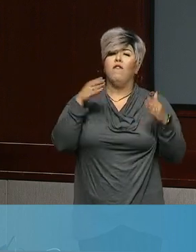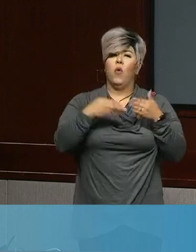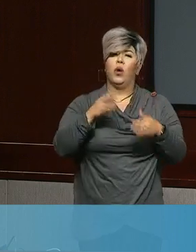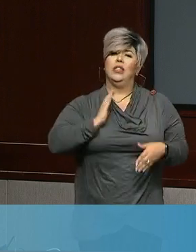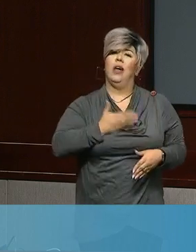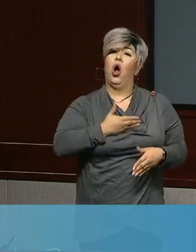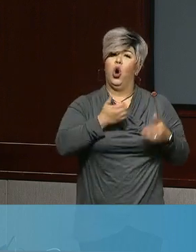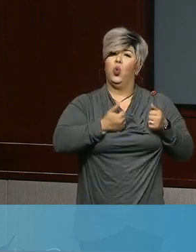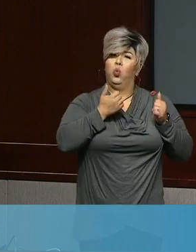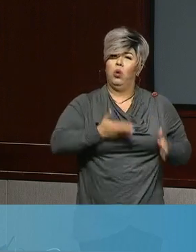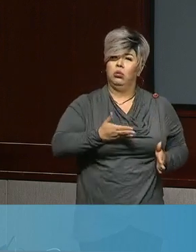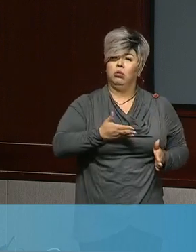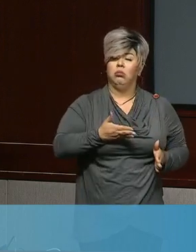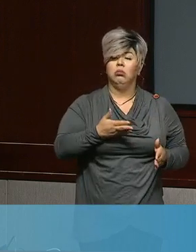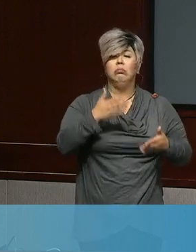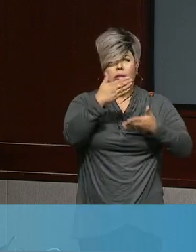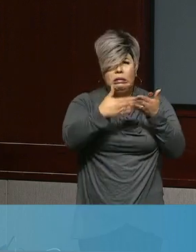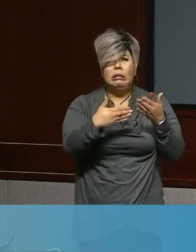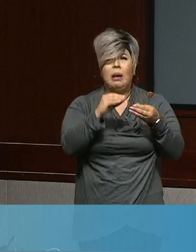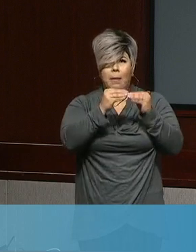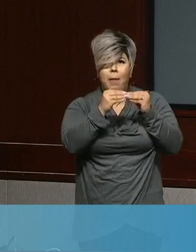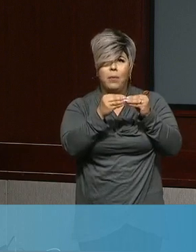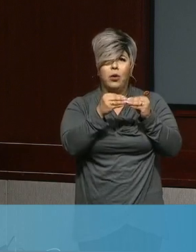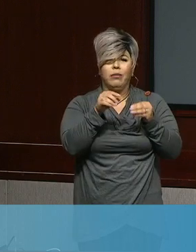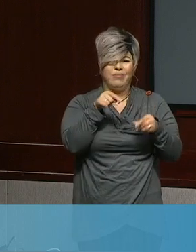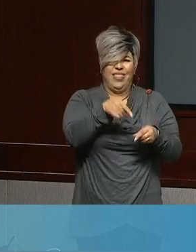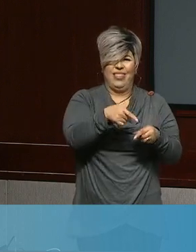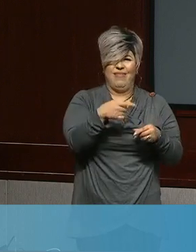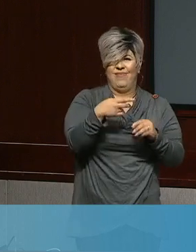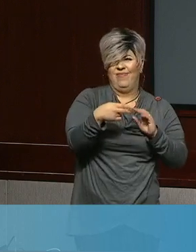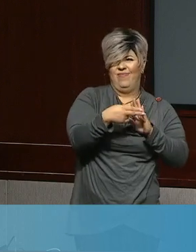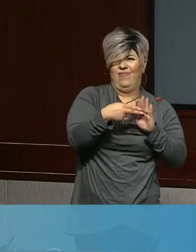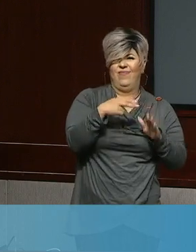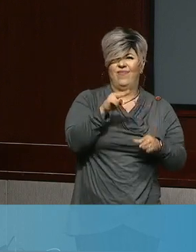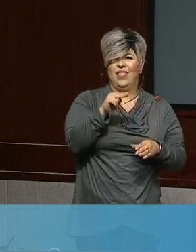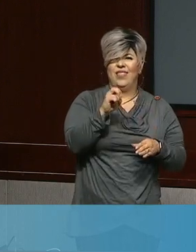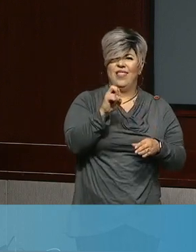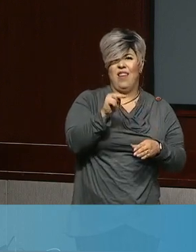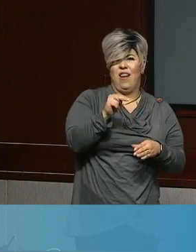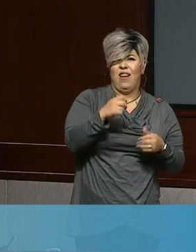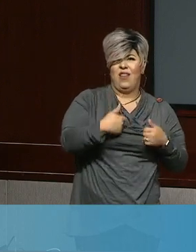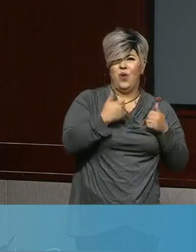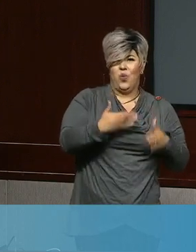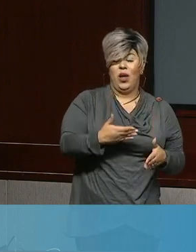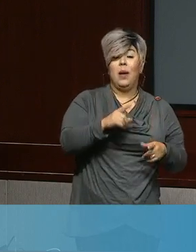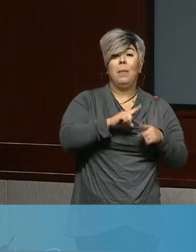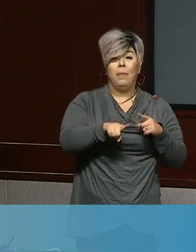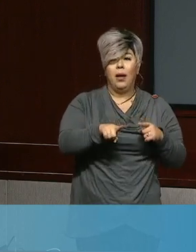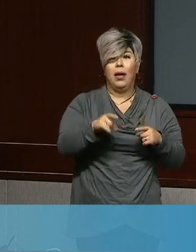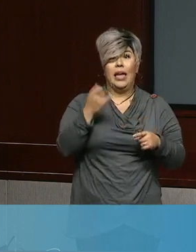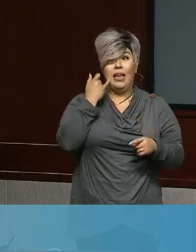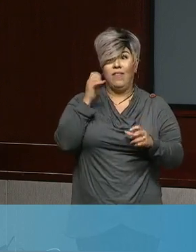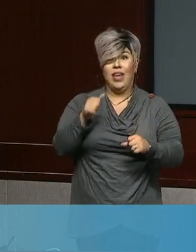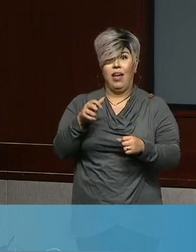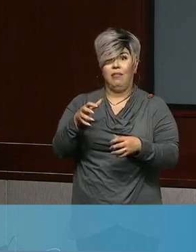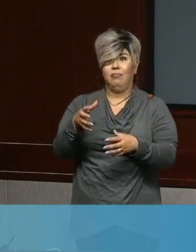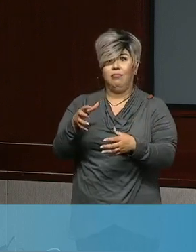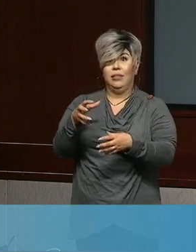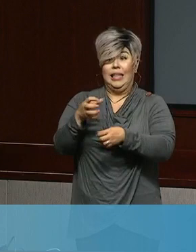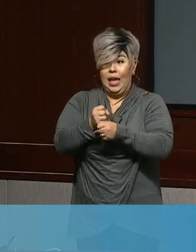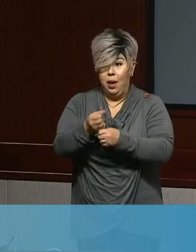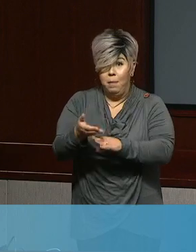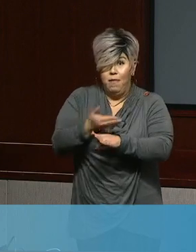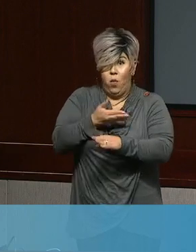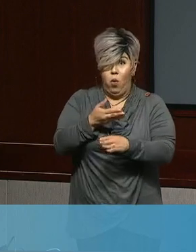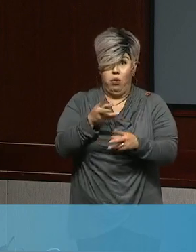residents. So some of them do show up in that non-resident count, but if they are intercepted before they end up on our dashboard, they actually flow to